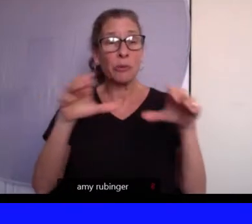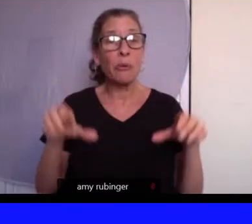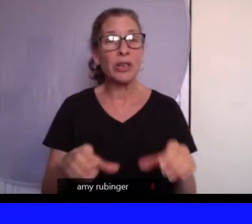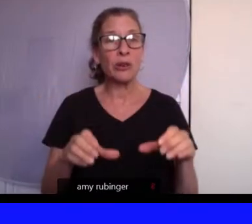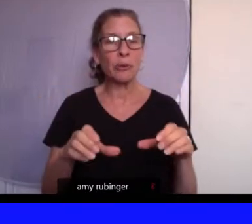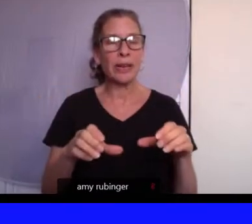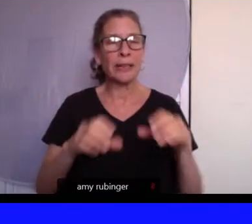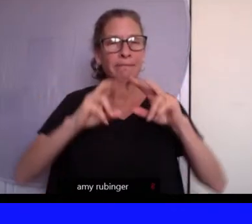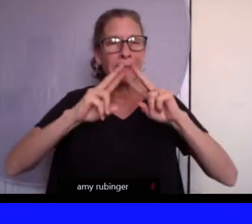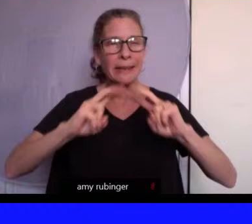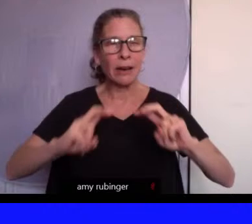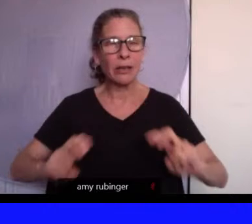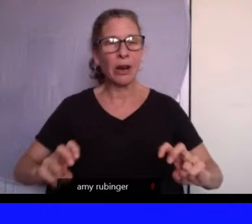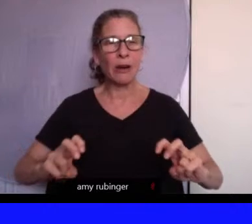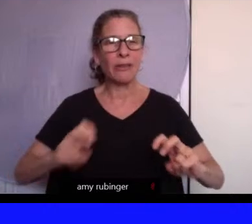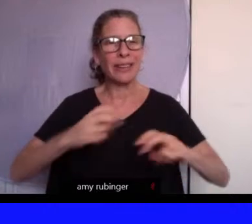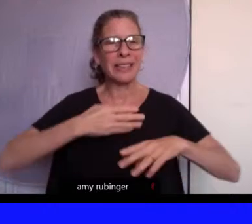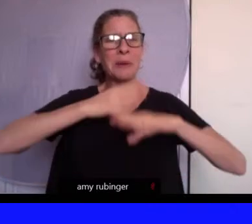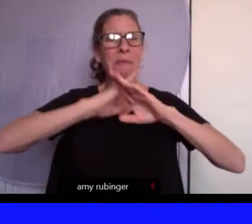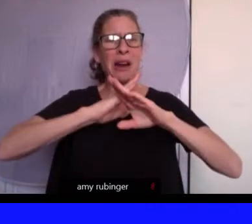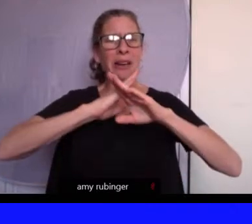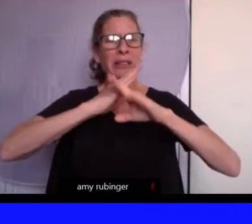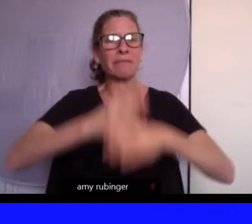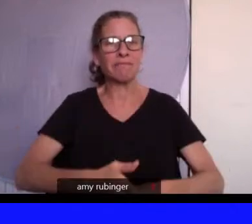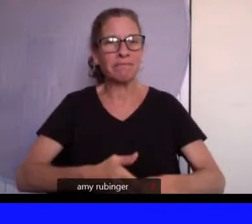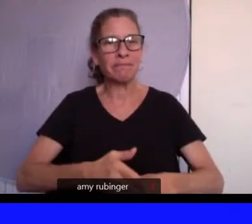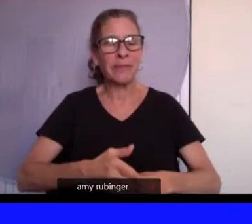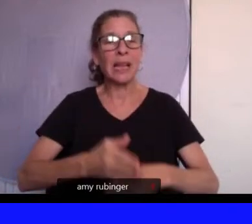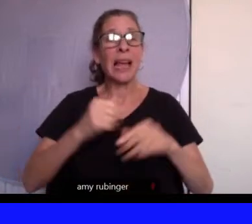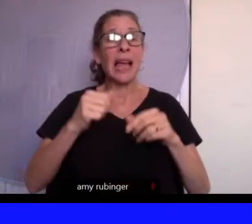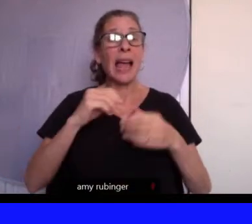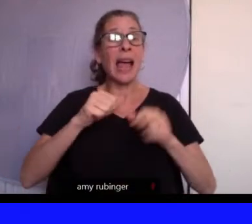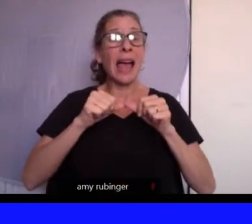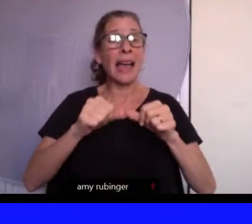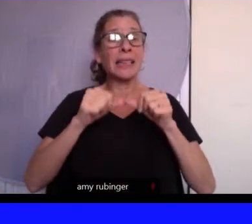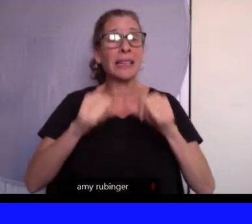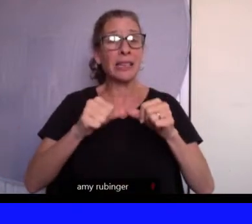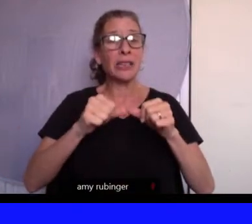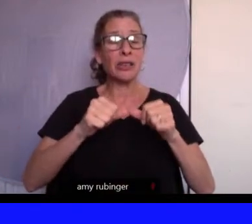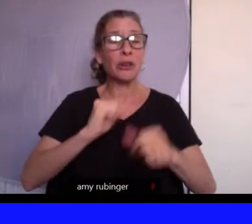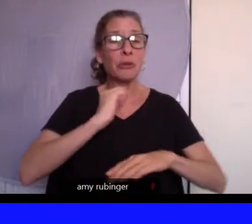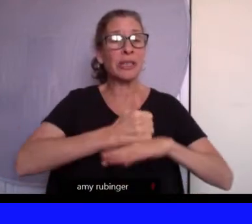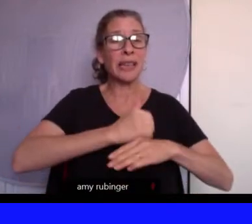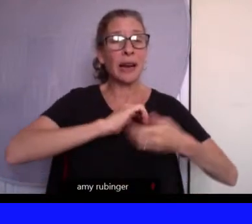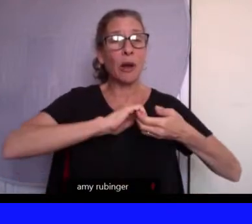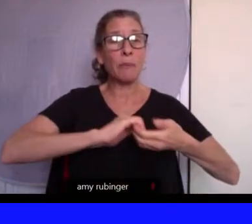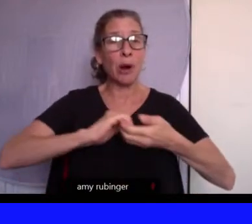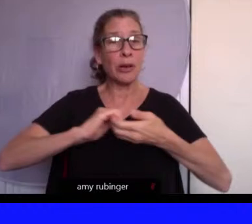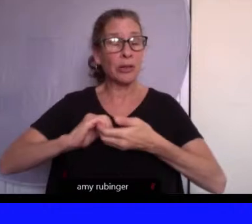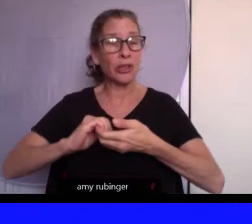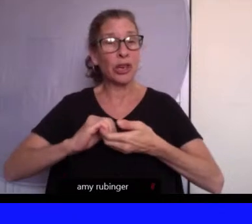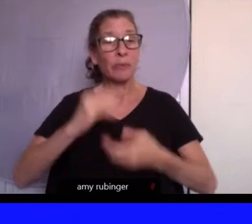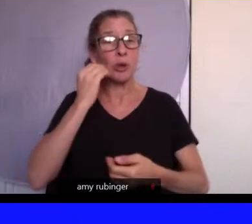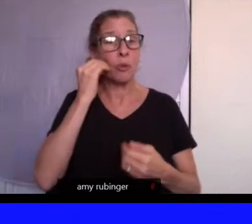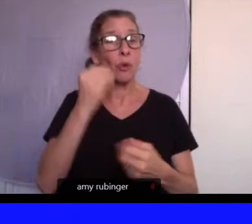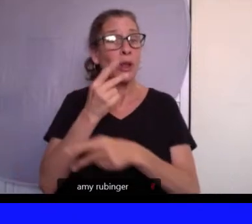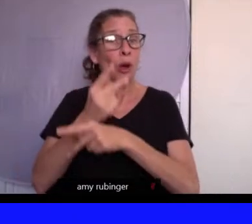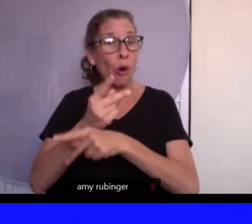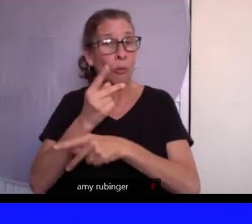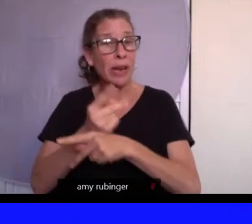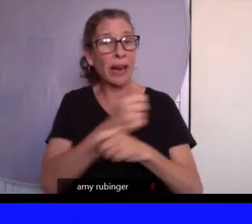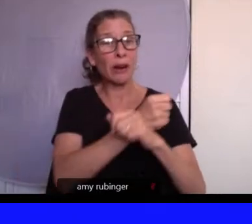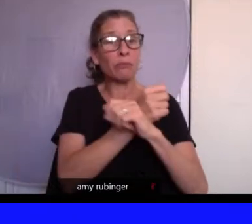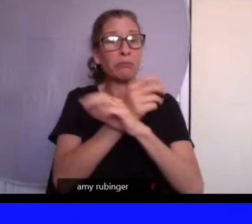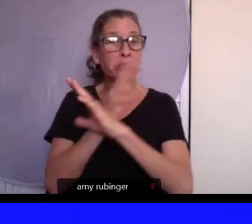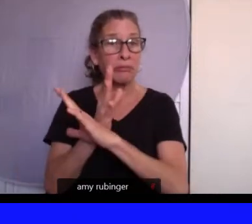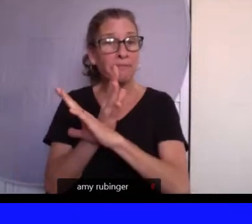Kings County with something we talked about at our last board meeting was